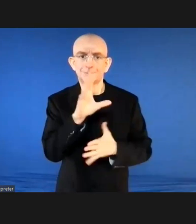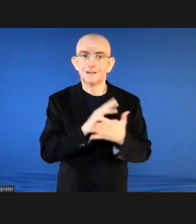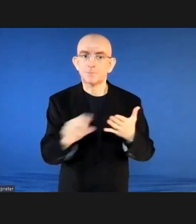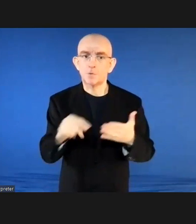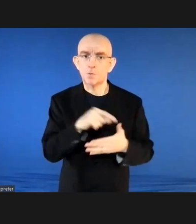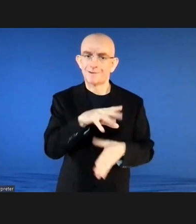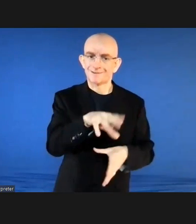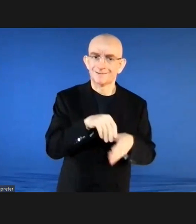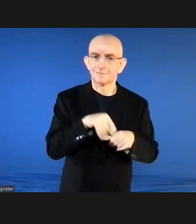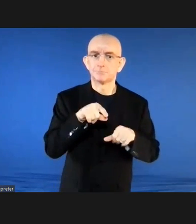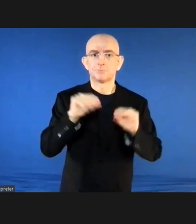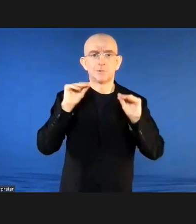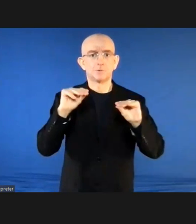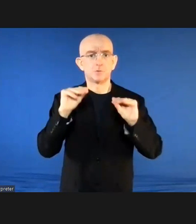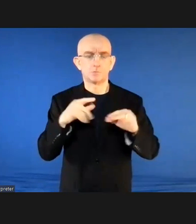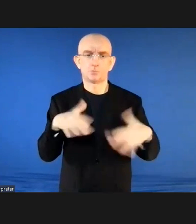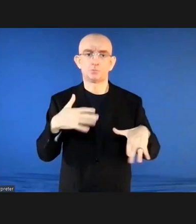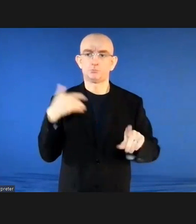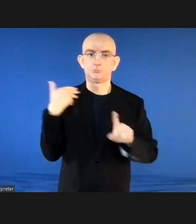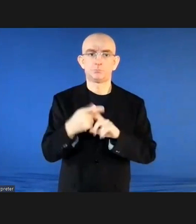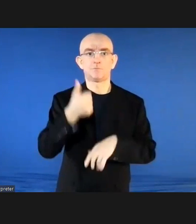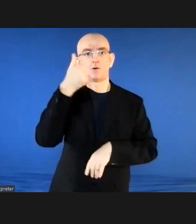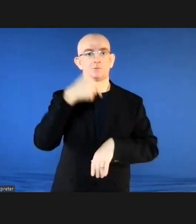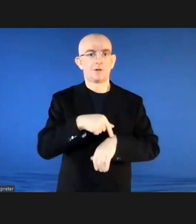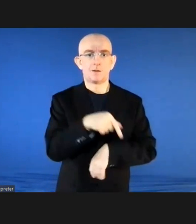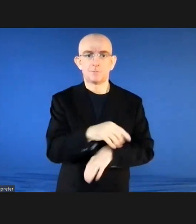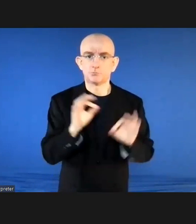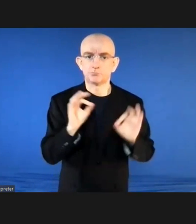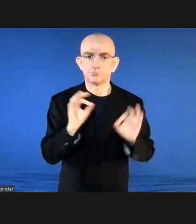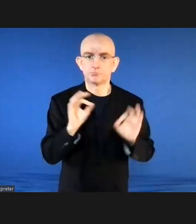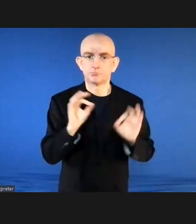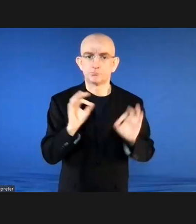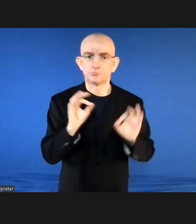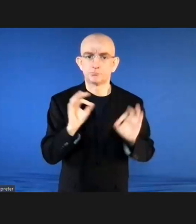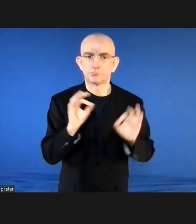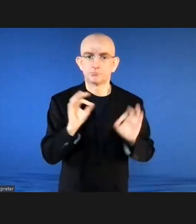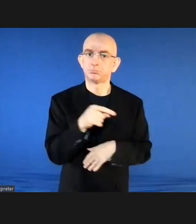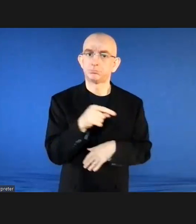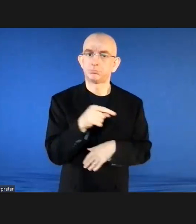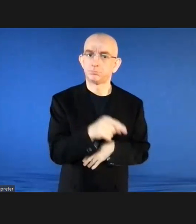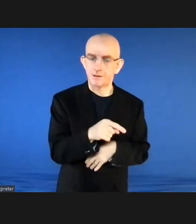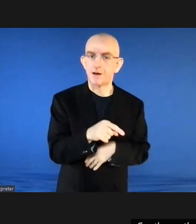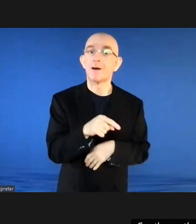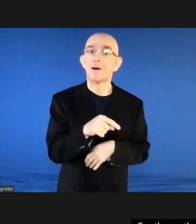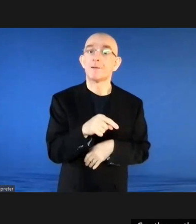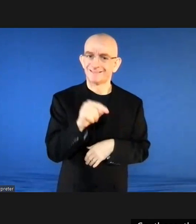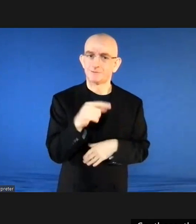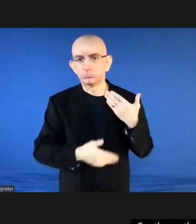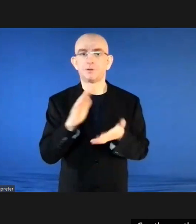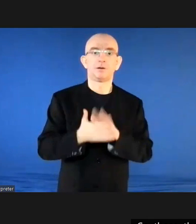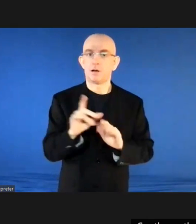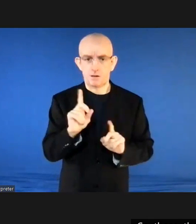some really key building blocks of how we can improve our approach and